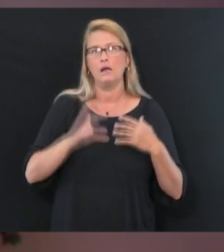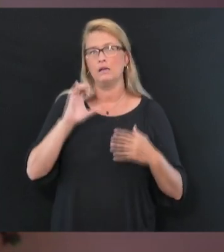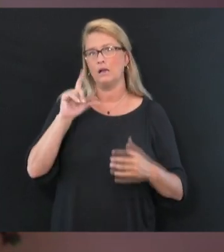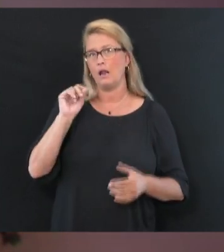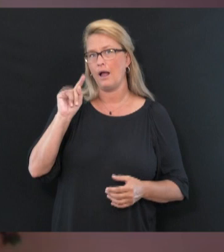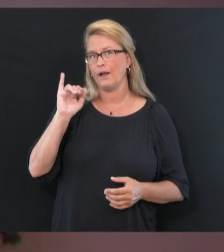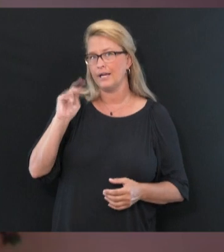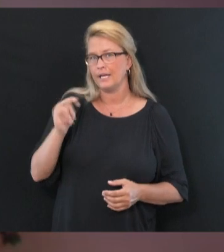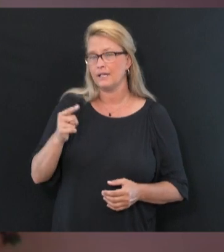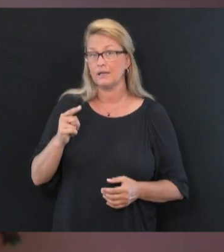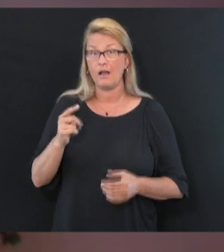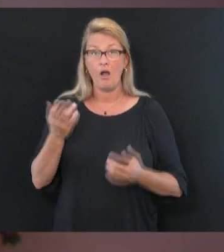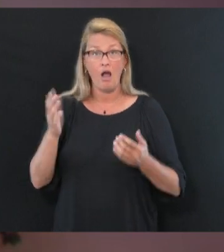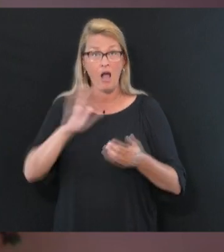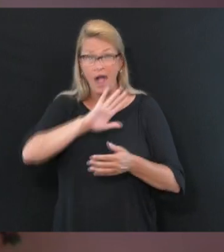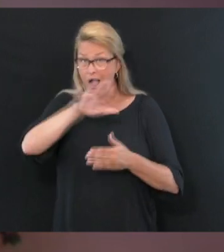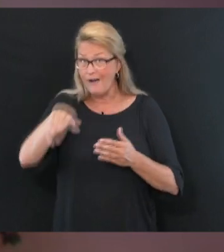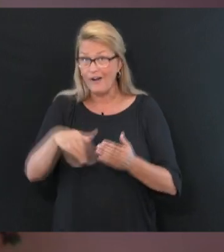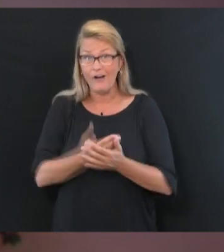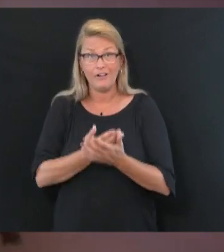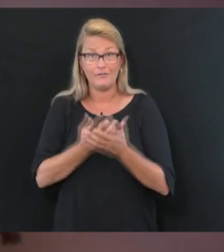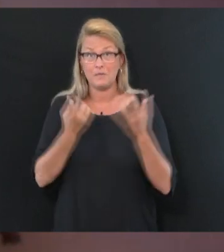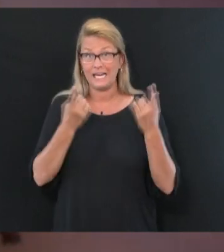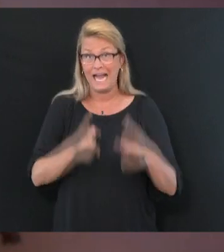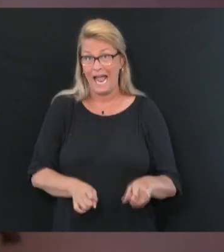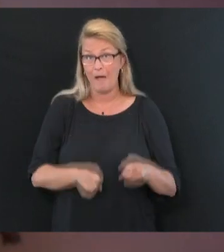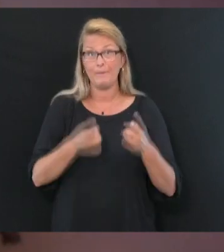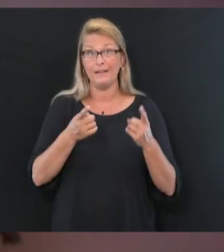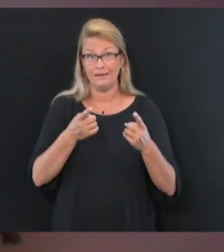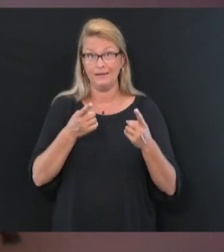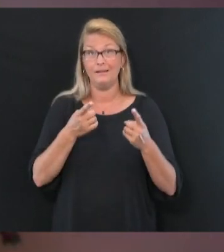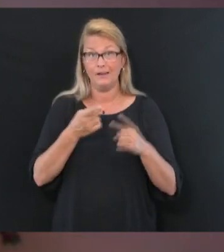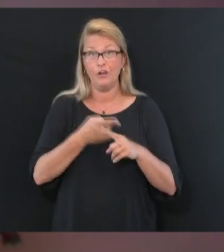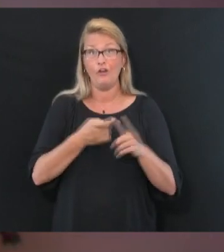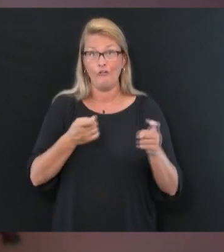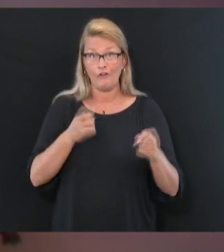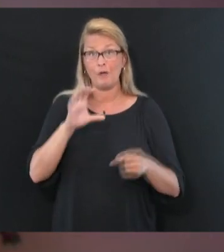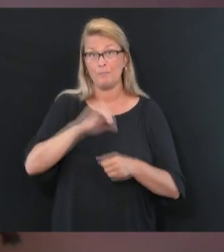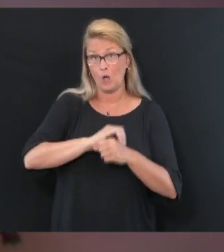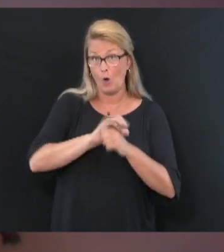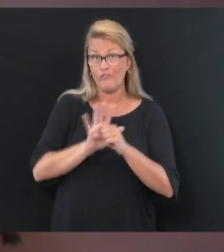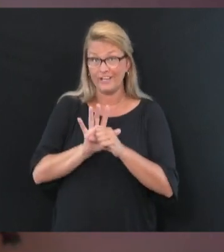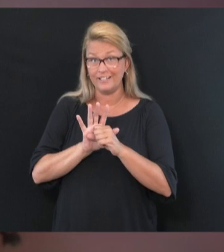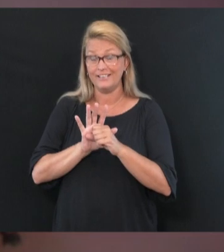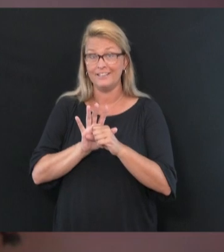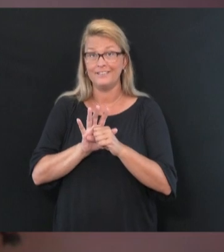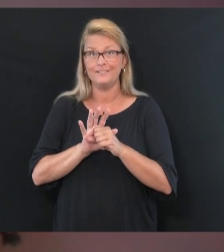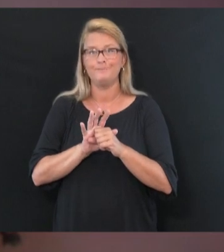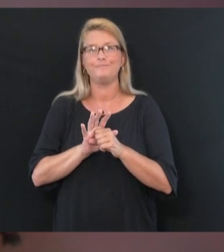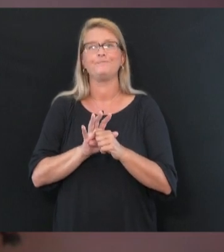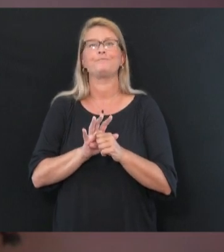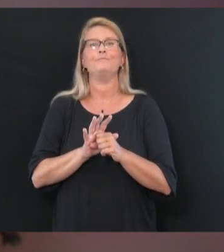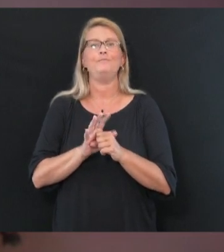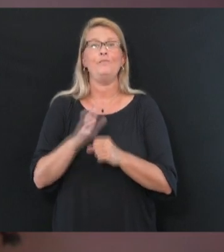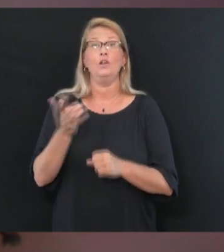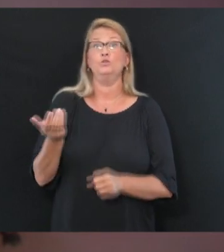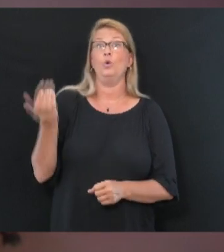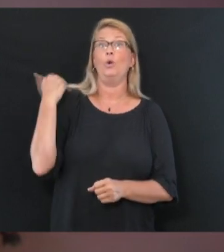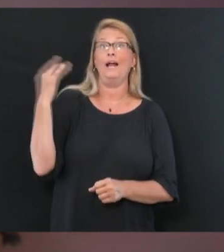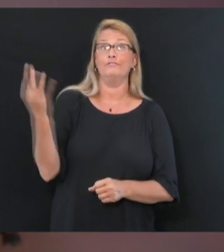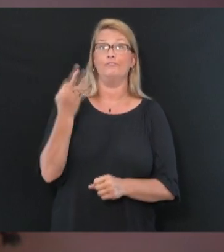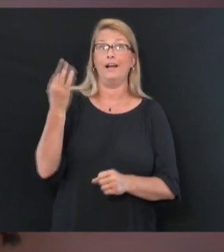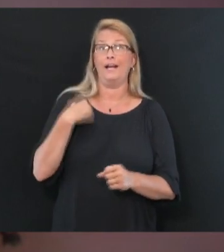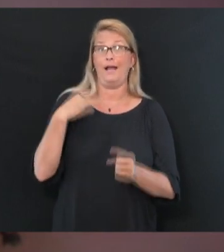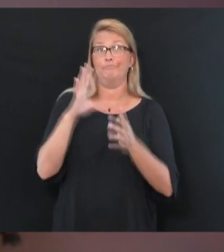can occur as side effects from COVID-19. So what I tried to articulate on Friday was that,